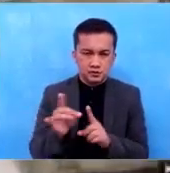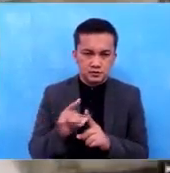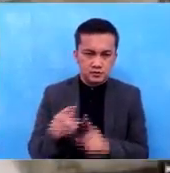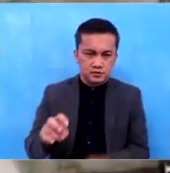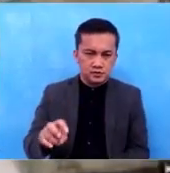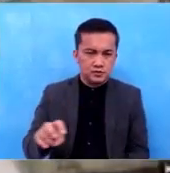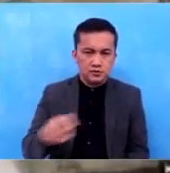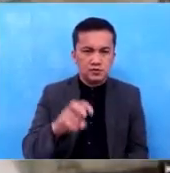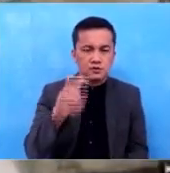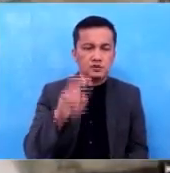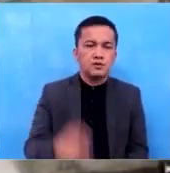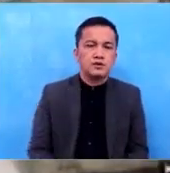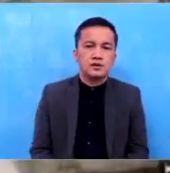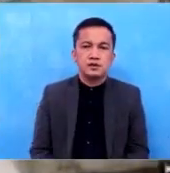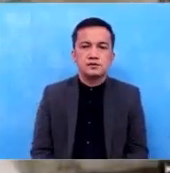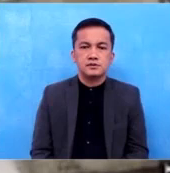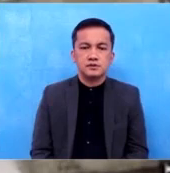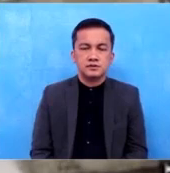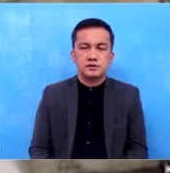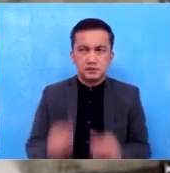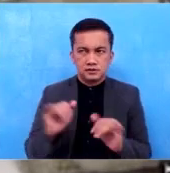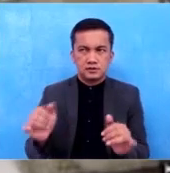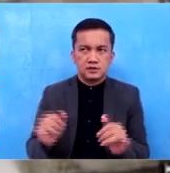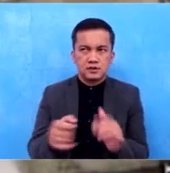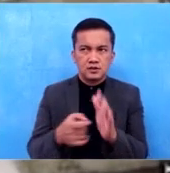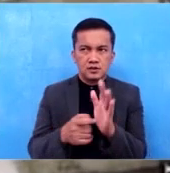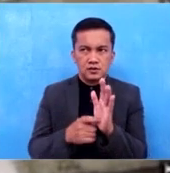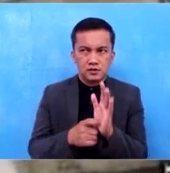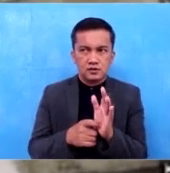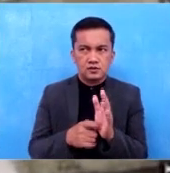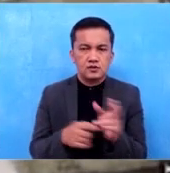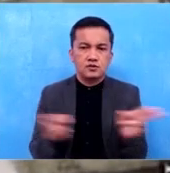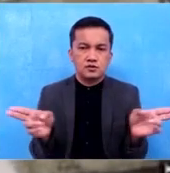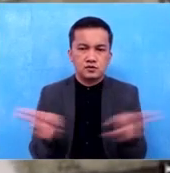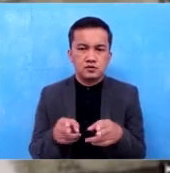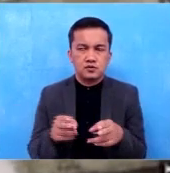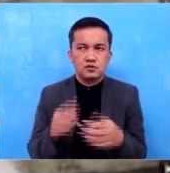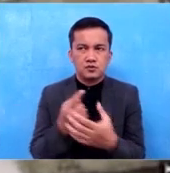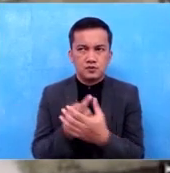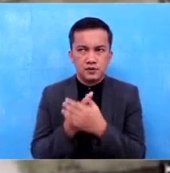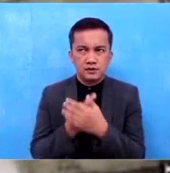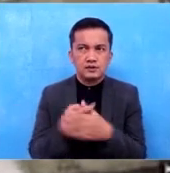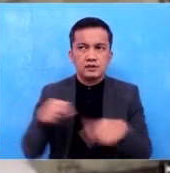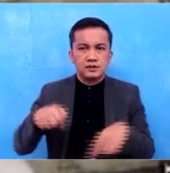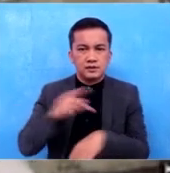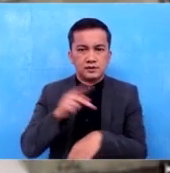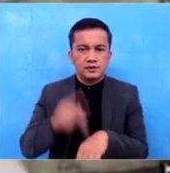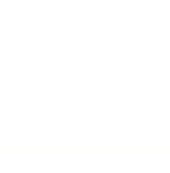require them for a very brief quarantine here in the Philippines.